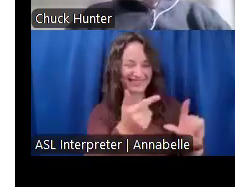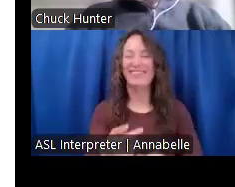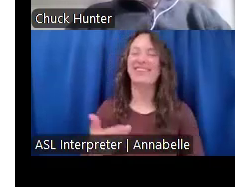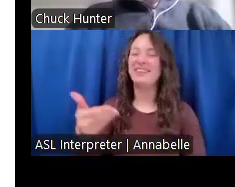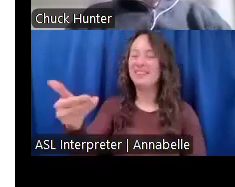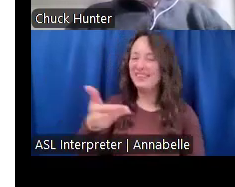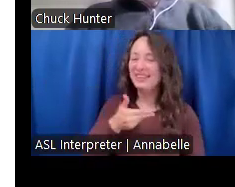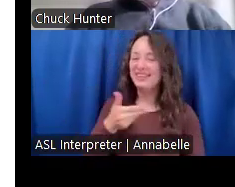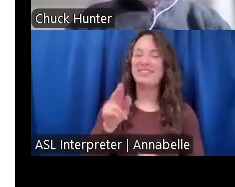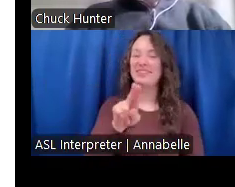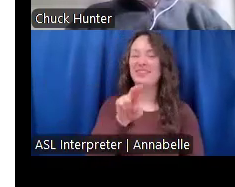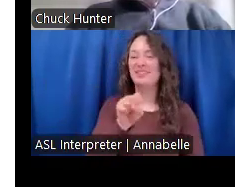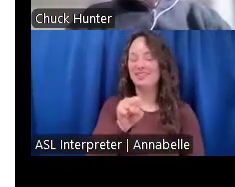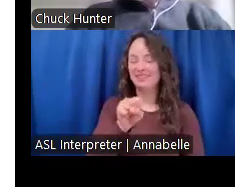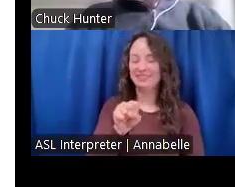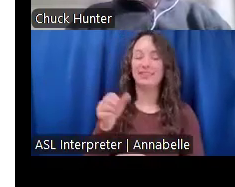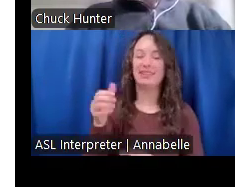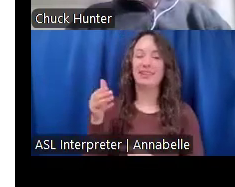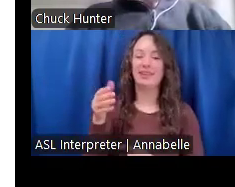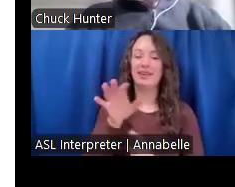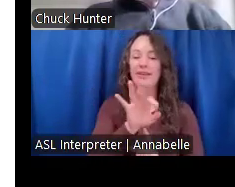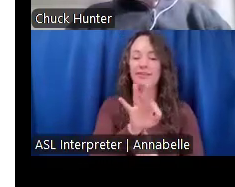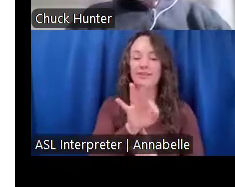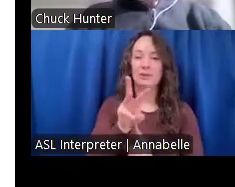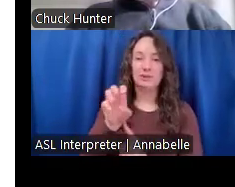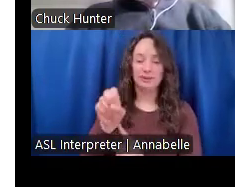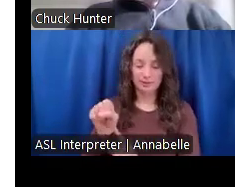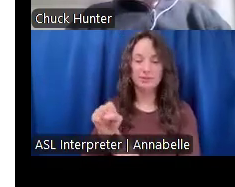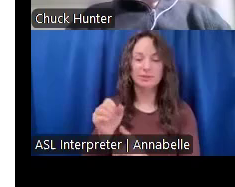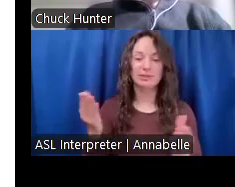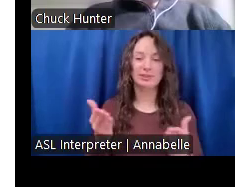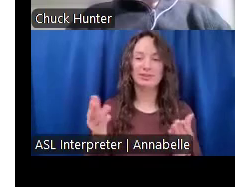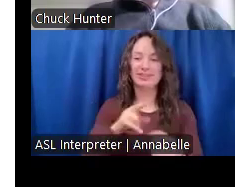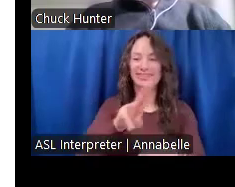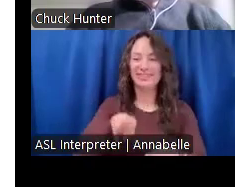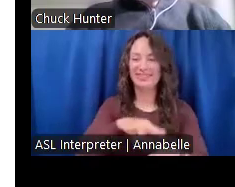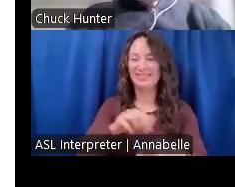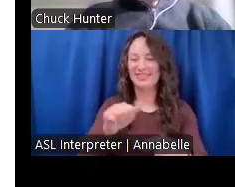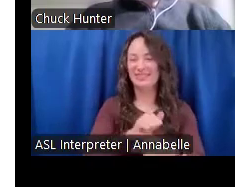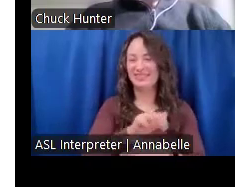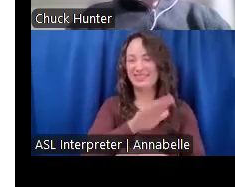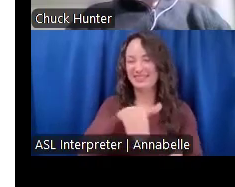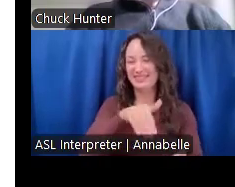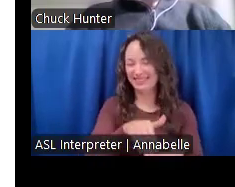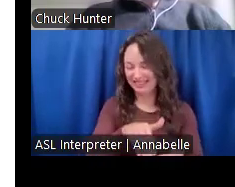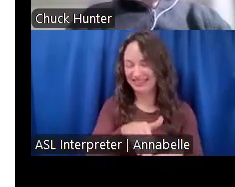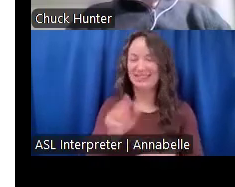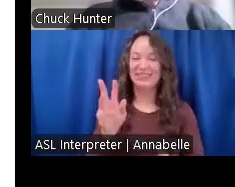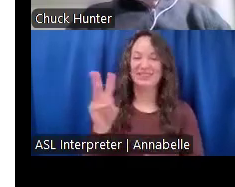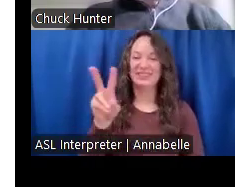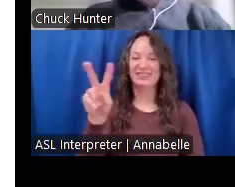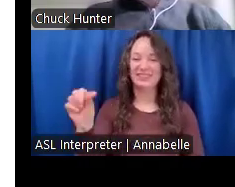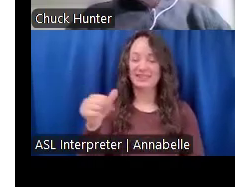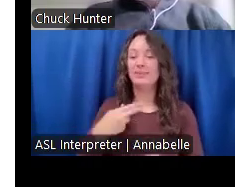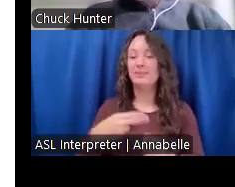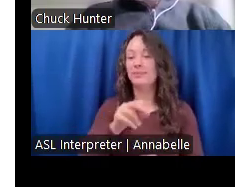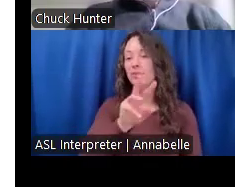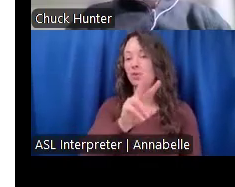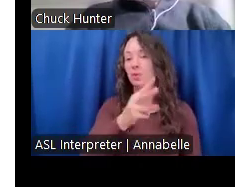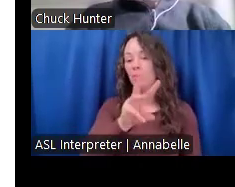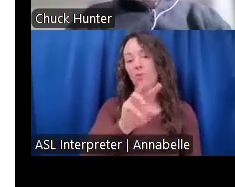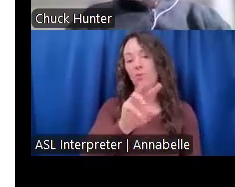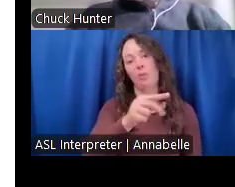and Wildlife Service at the National Conservation Training Center here in Shepherdstown, West Virginia. My name is Gwyneth Daunton, and